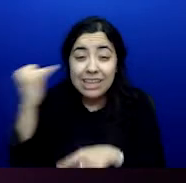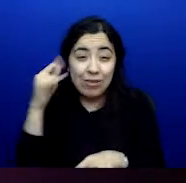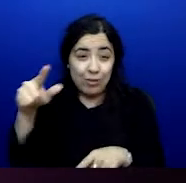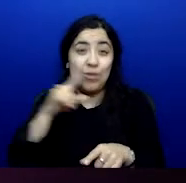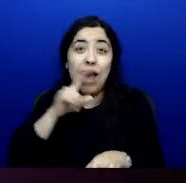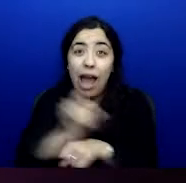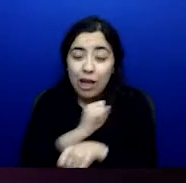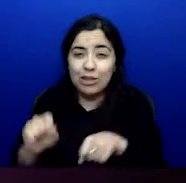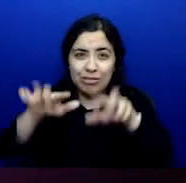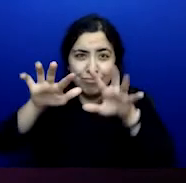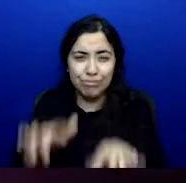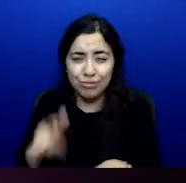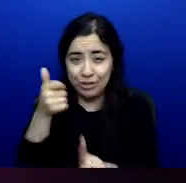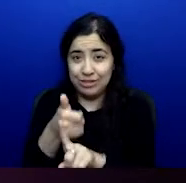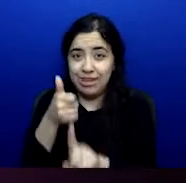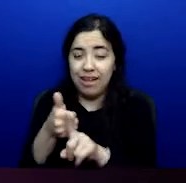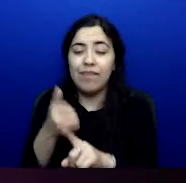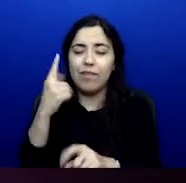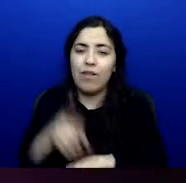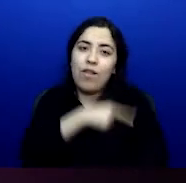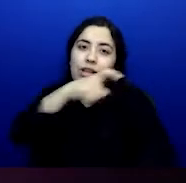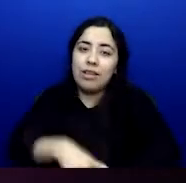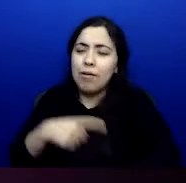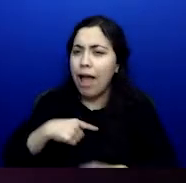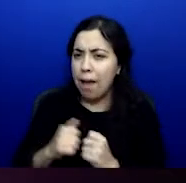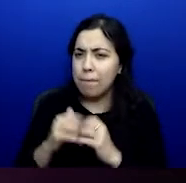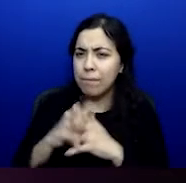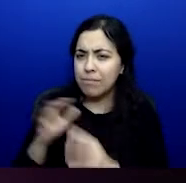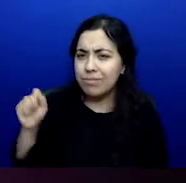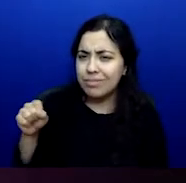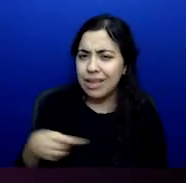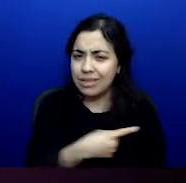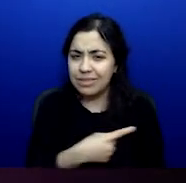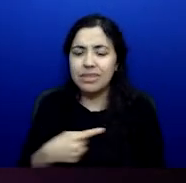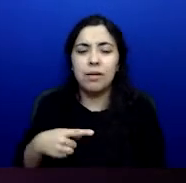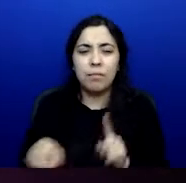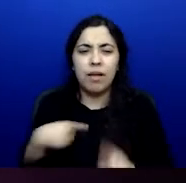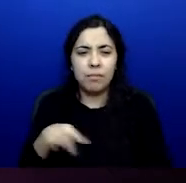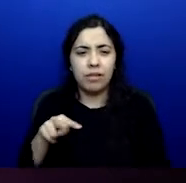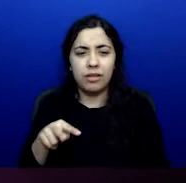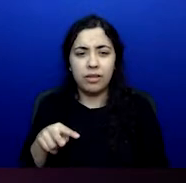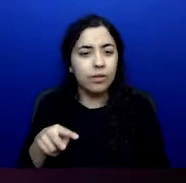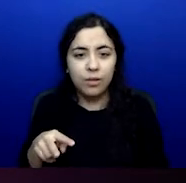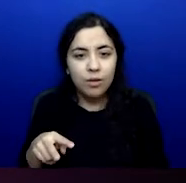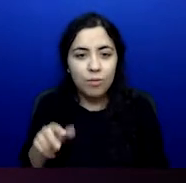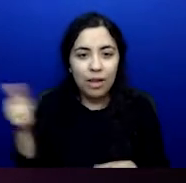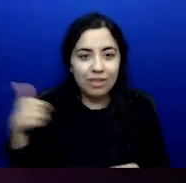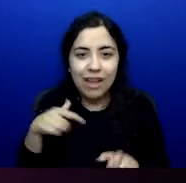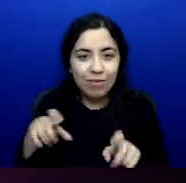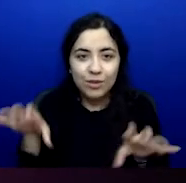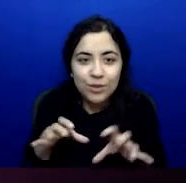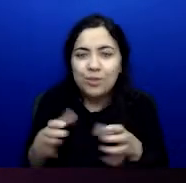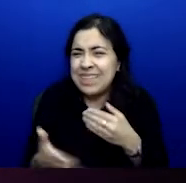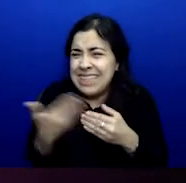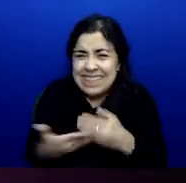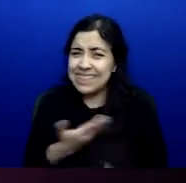whenever you actually get your hands on it. And for a long time, even though I built it, I was like, wait, what else do I have to do? It's so